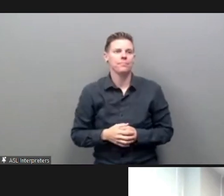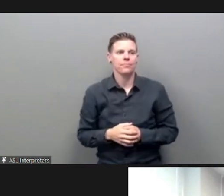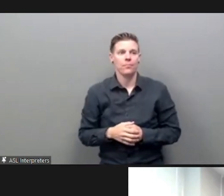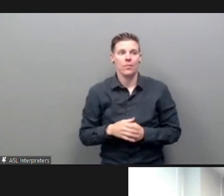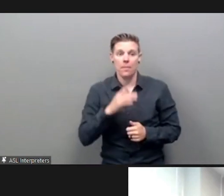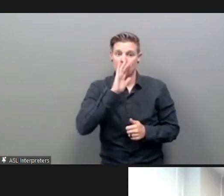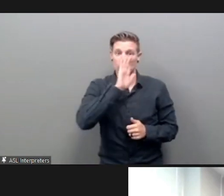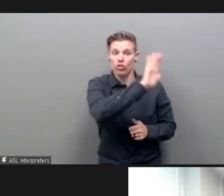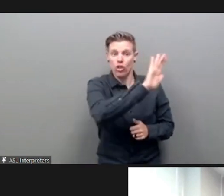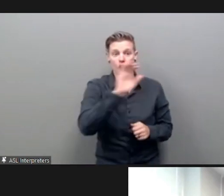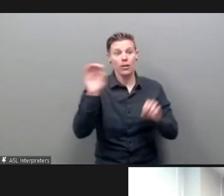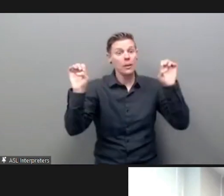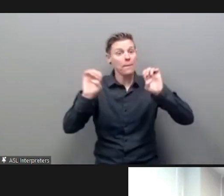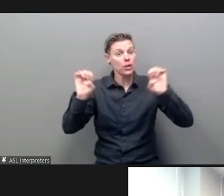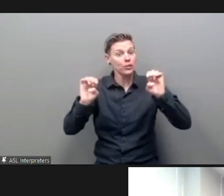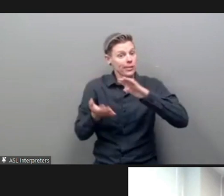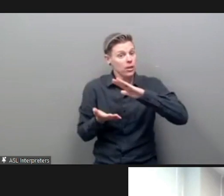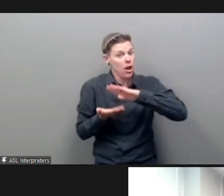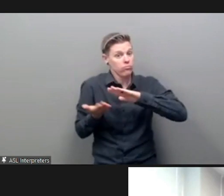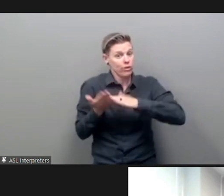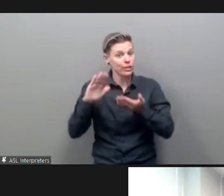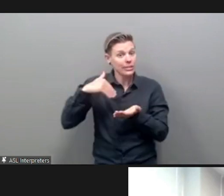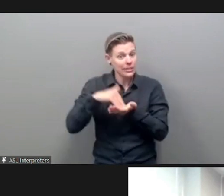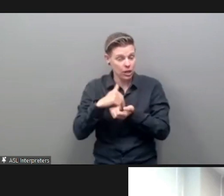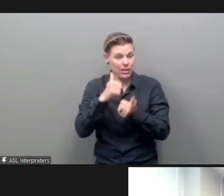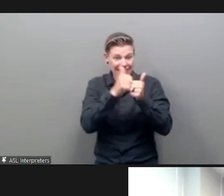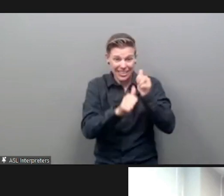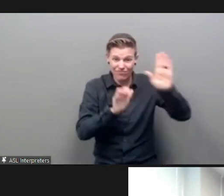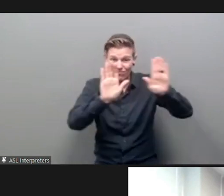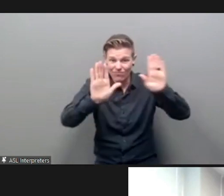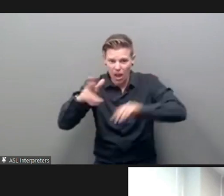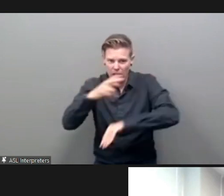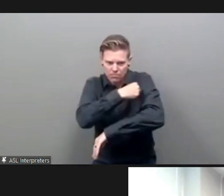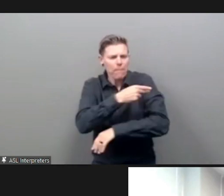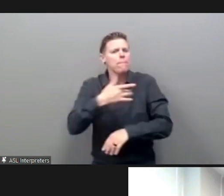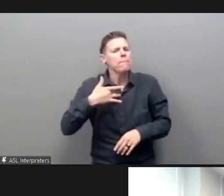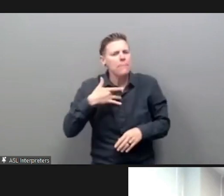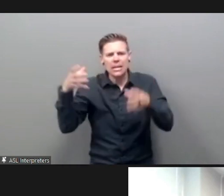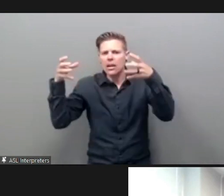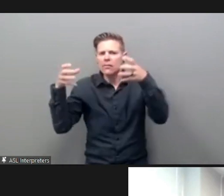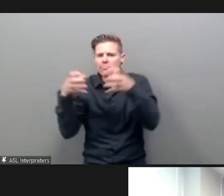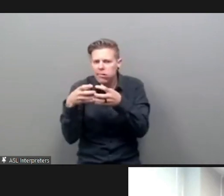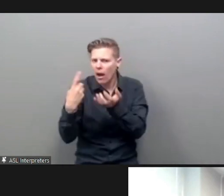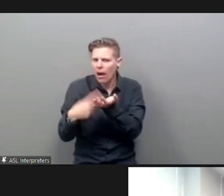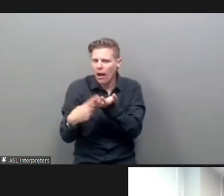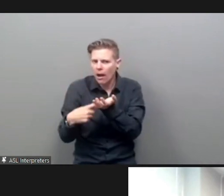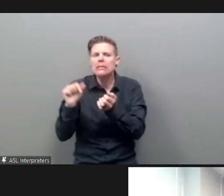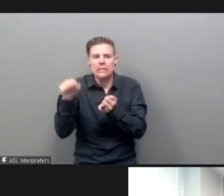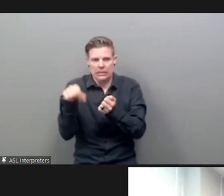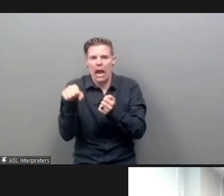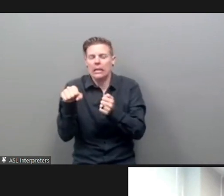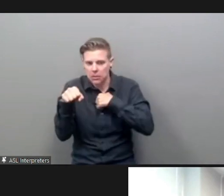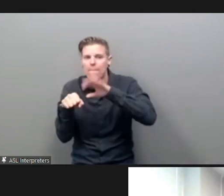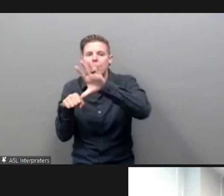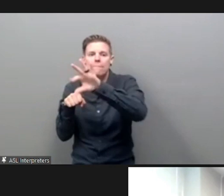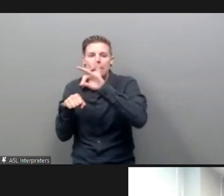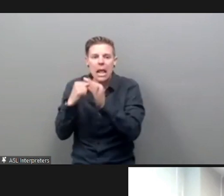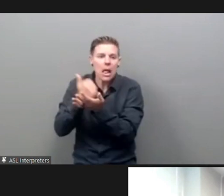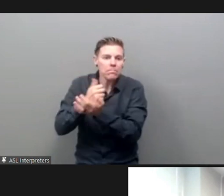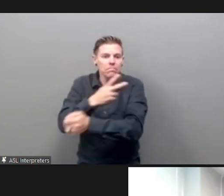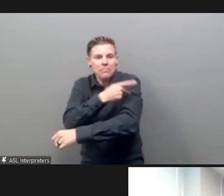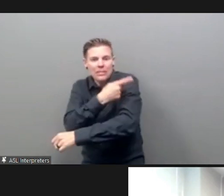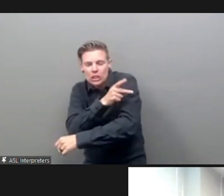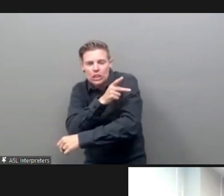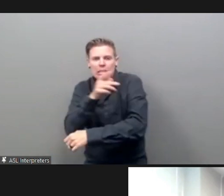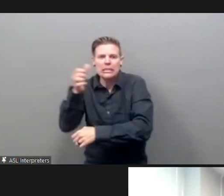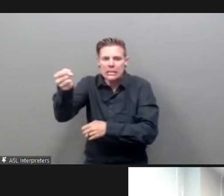and, require an organized, well thought out decision. But I think it really is going to boil down